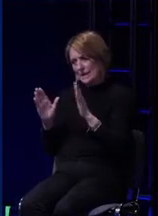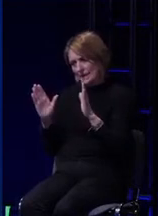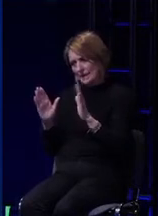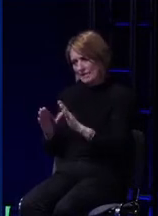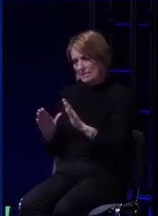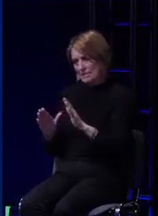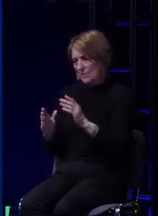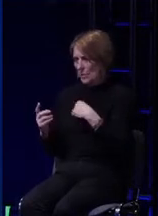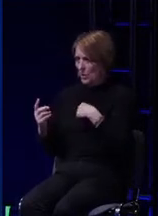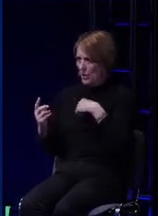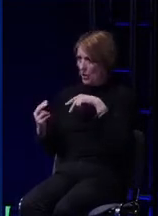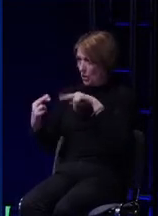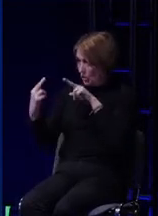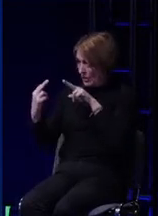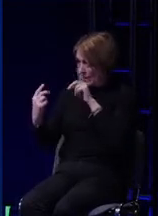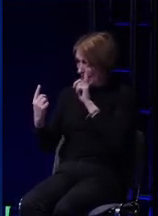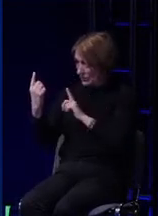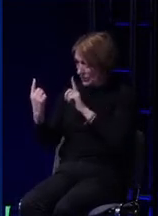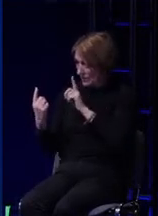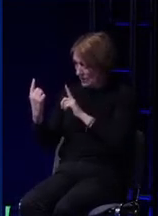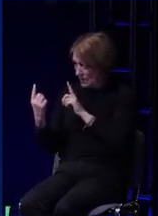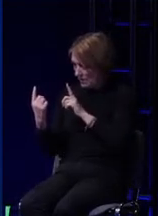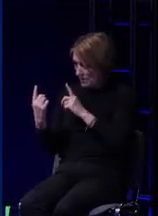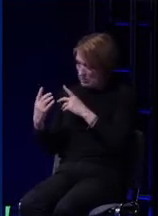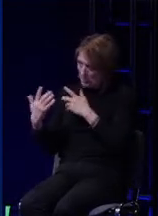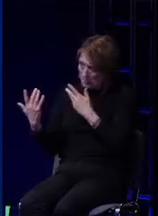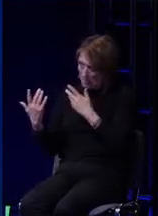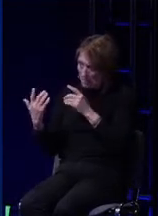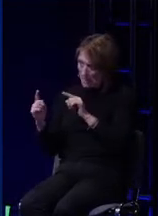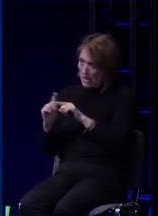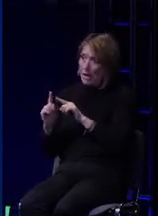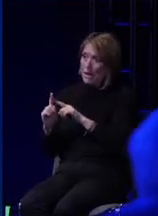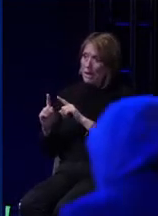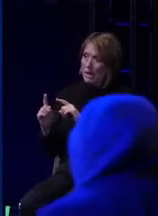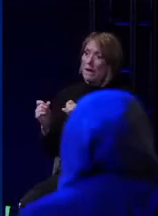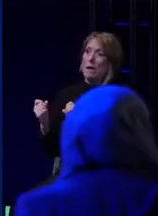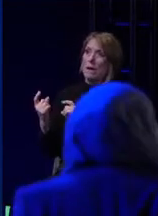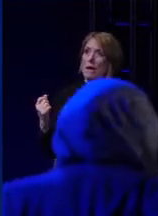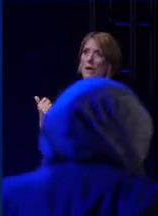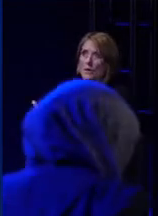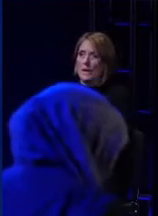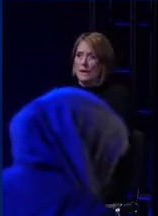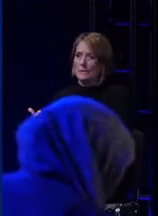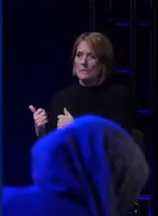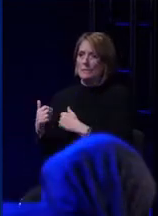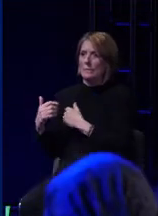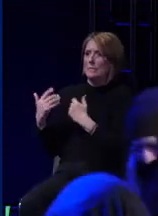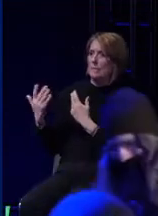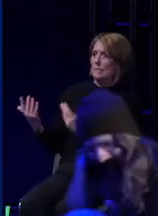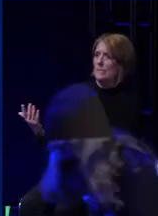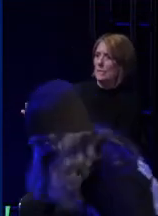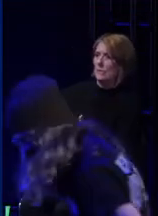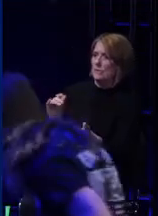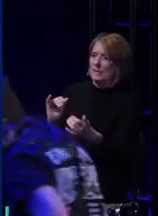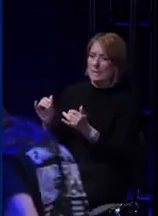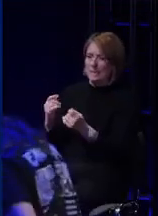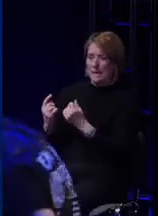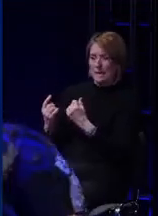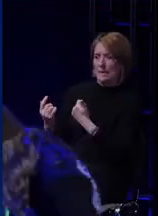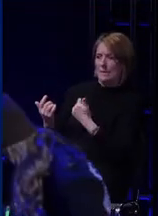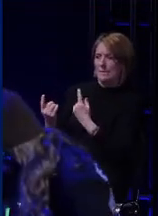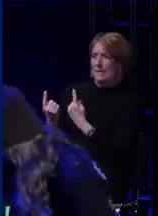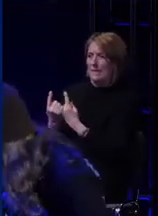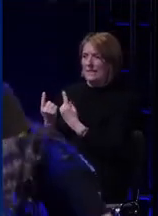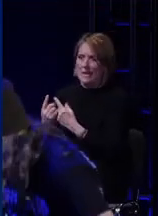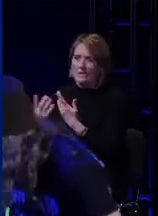we'll look at each other and there might be it might be like, okay, well, maybe it's a bit like The Thing,